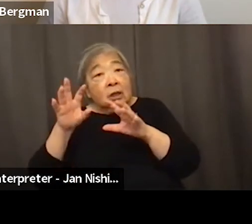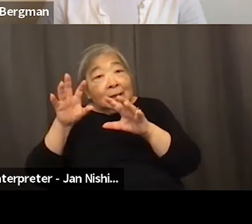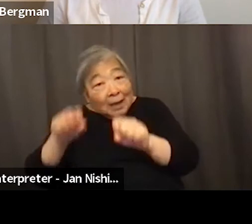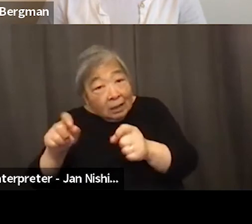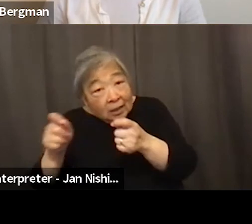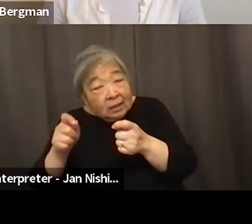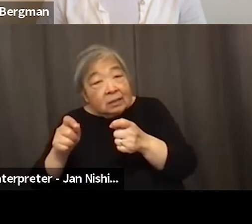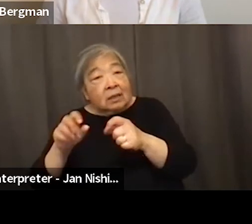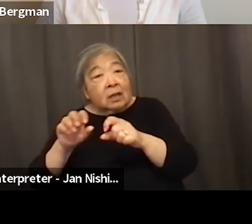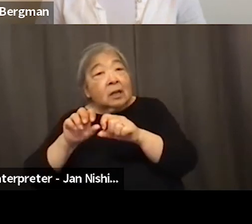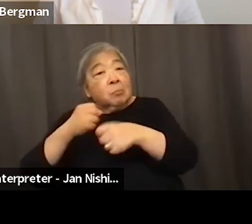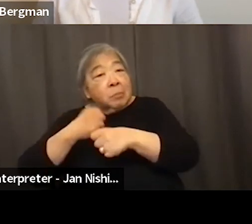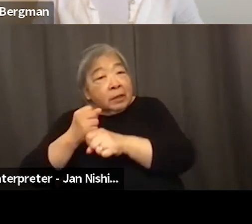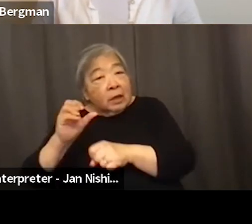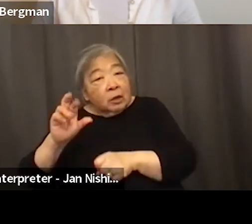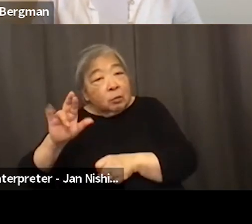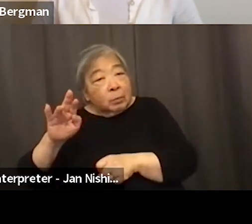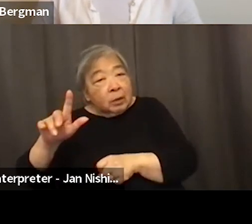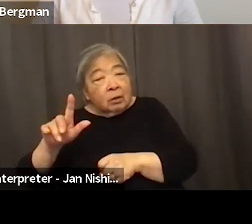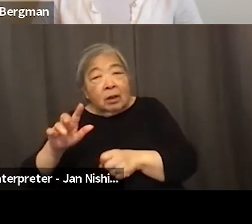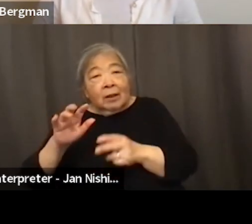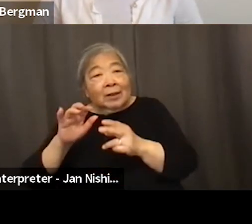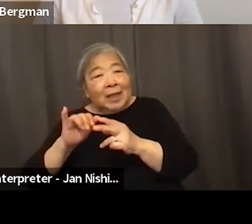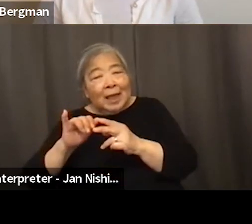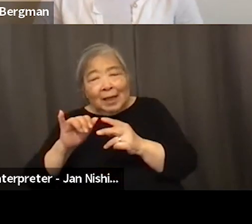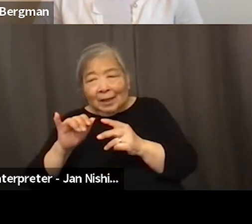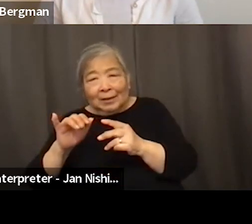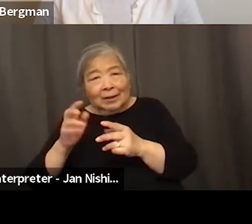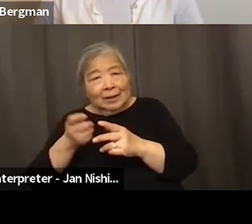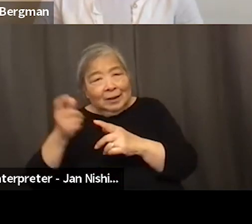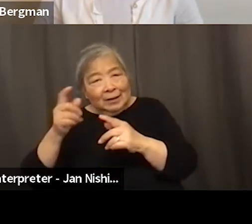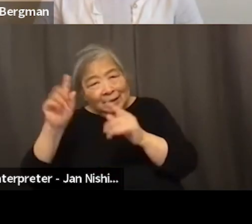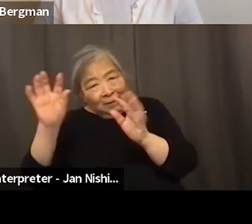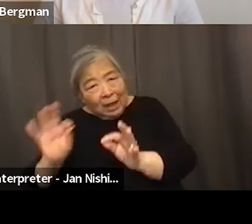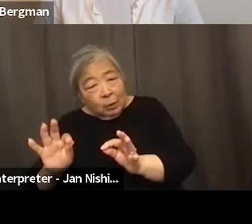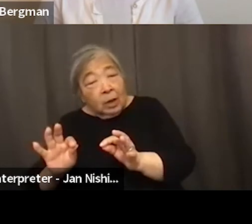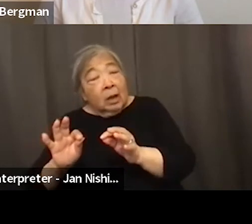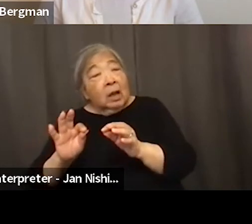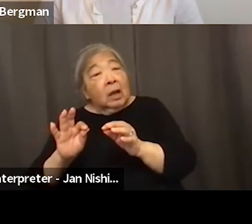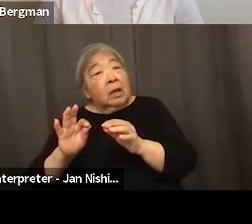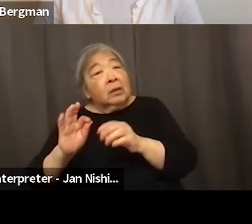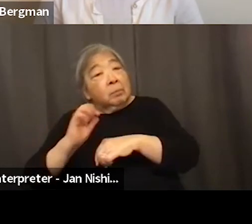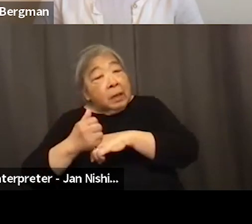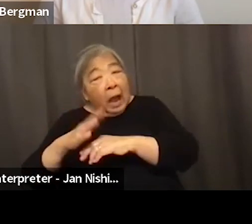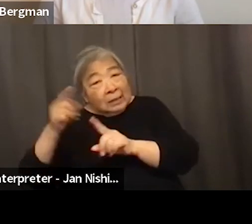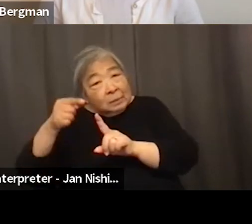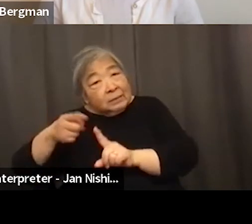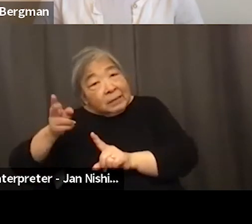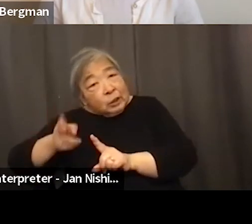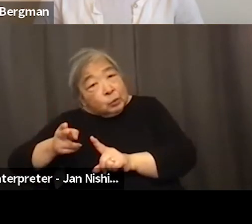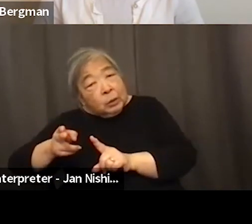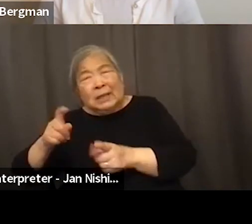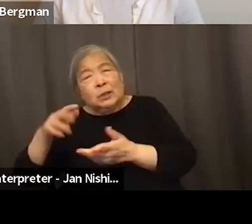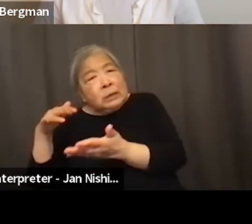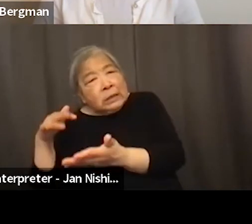criminalizing and devaluation that are happening all around, right? They are predicated upon different and specific histories with which we need to study